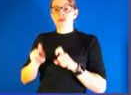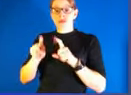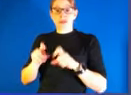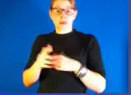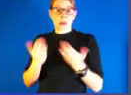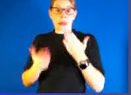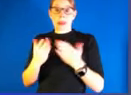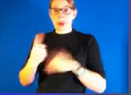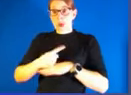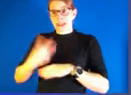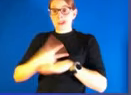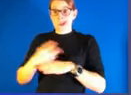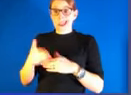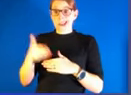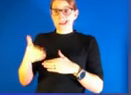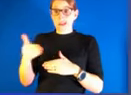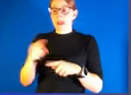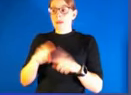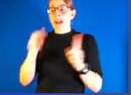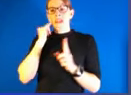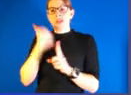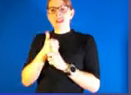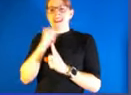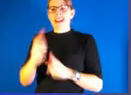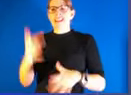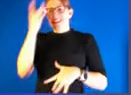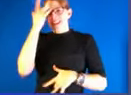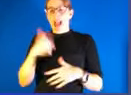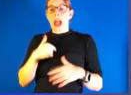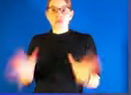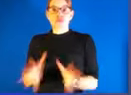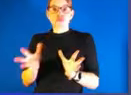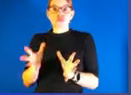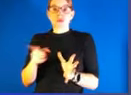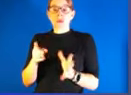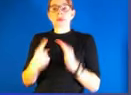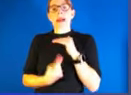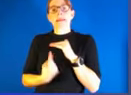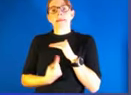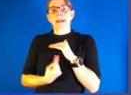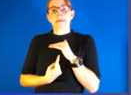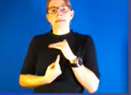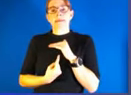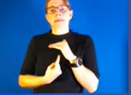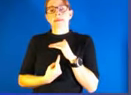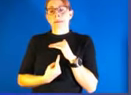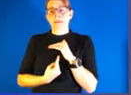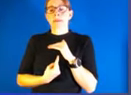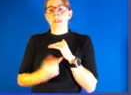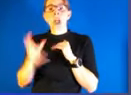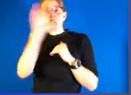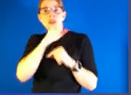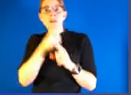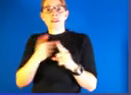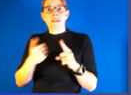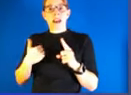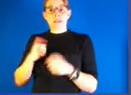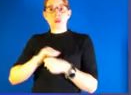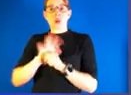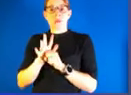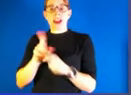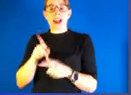day or two, but if you're not sick, I would encourage you to isolate and assume you have COVID and then